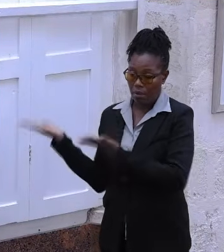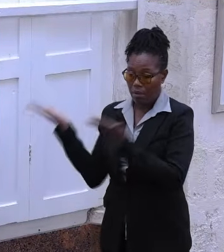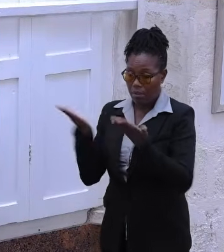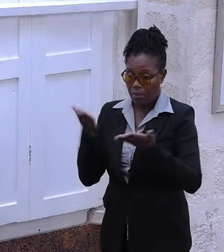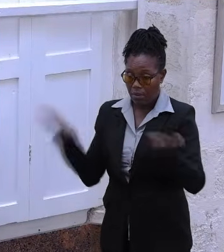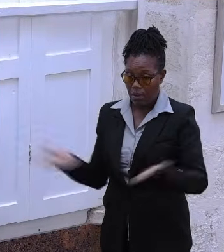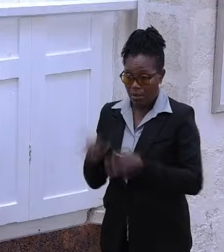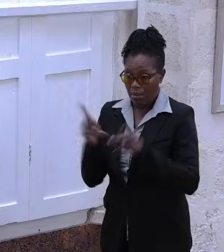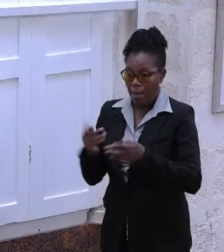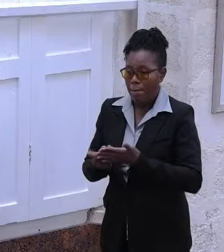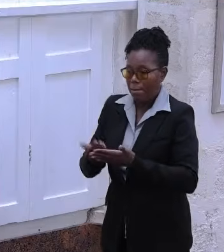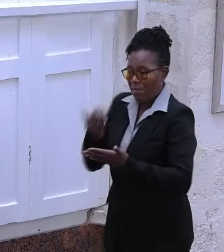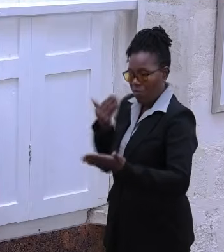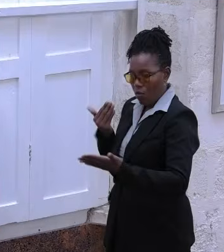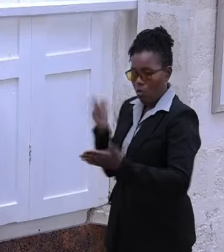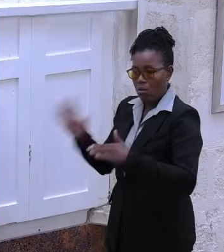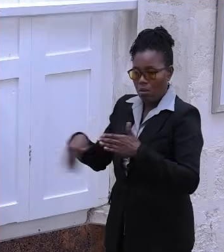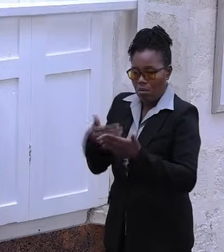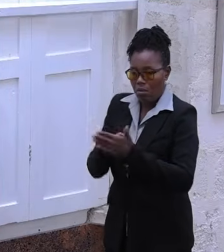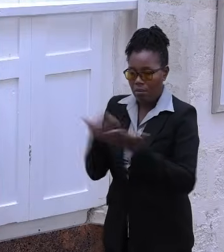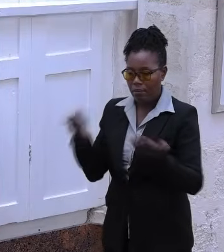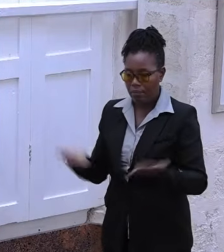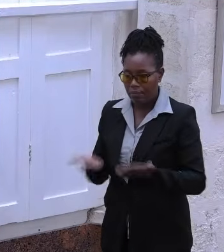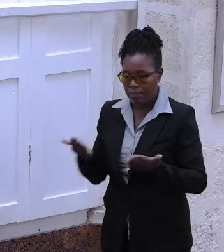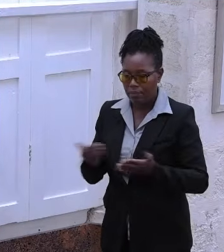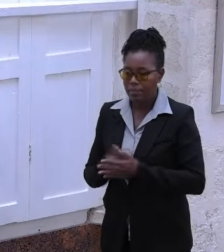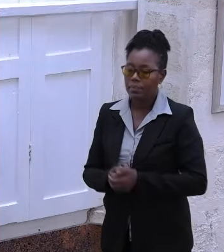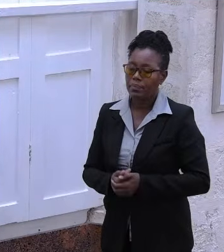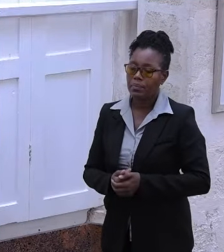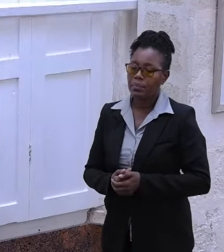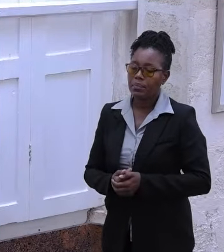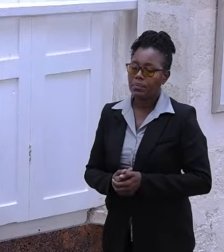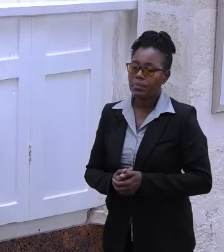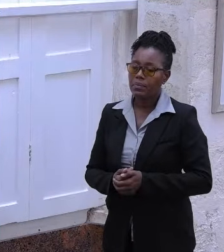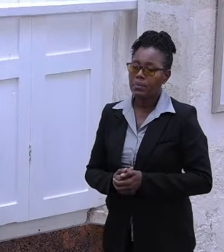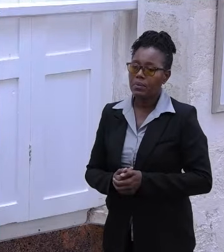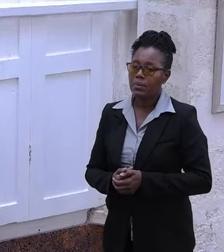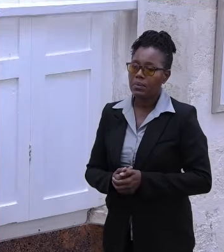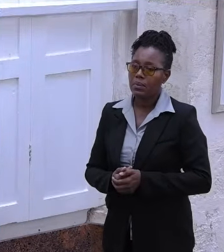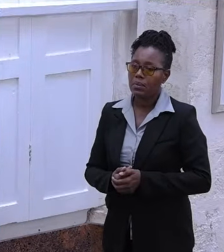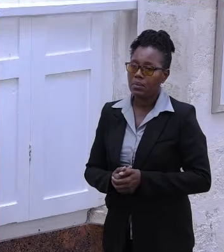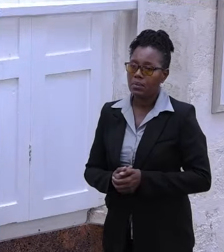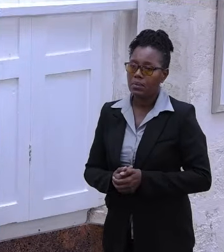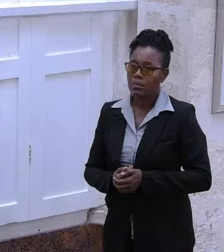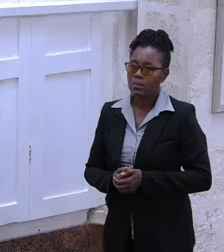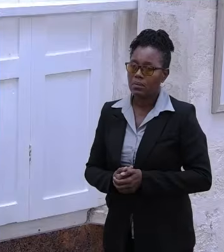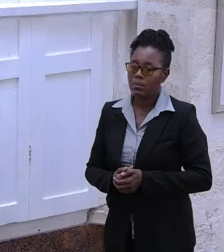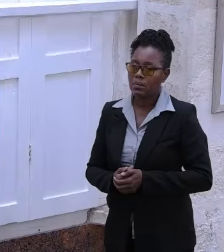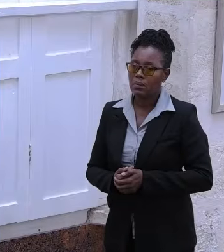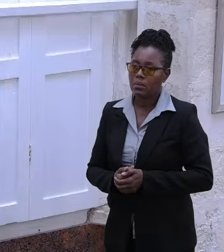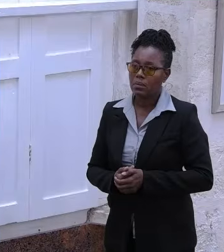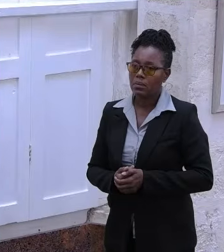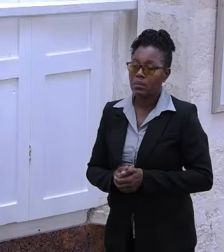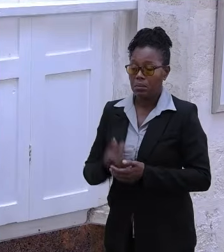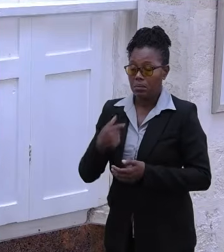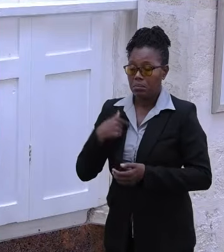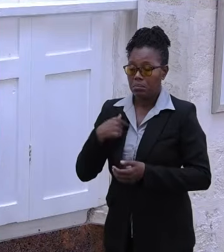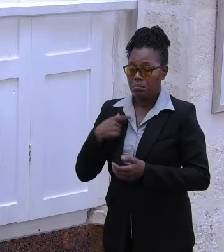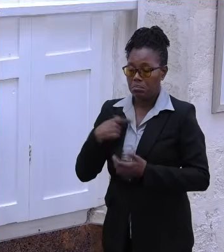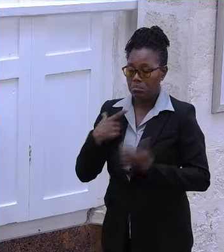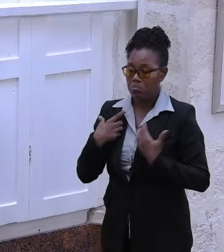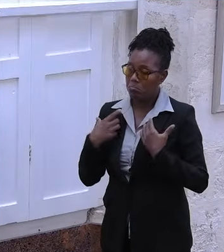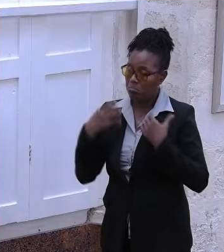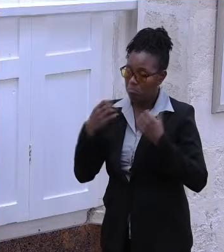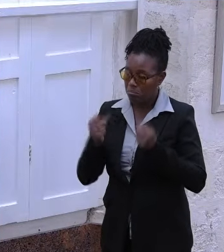know a fair amount about the travel trade and how it works. And I am confident indeed that